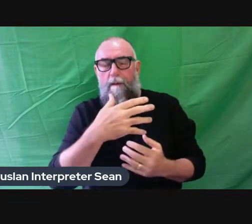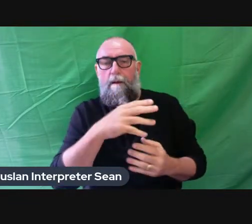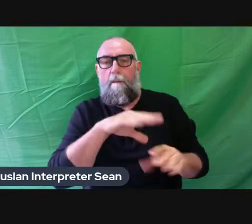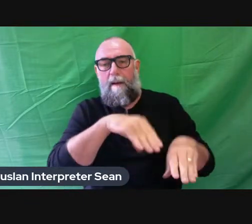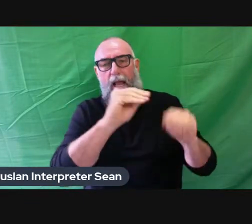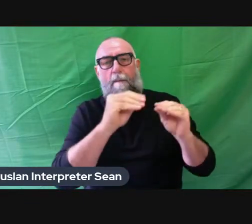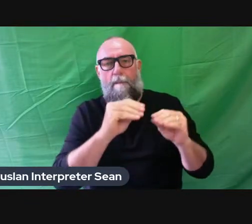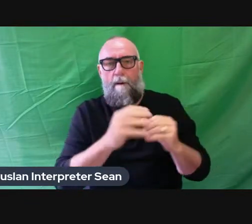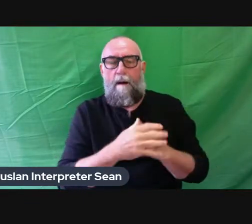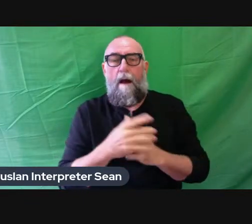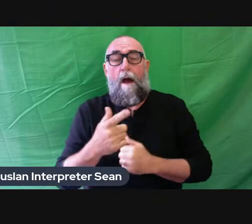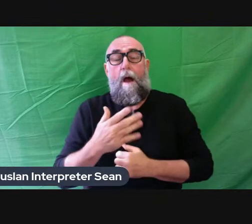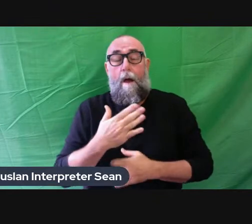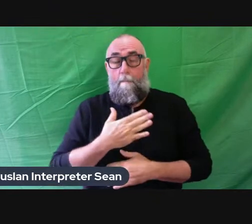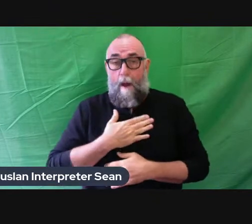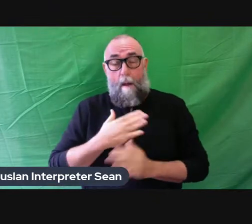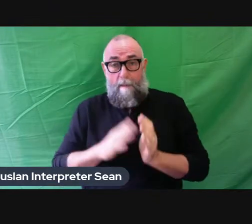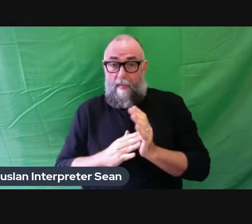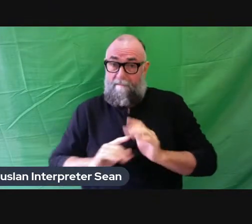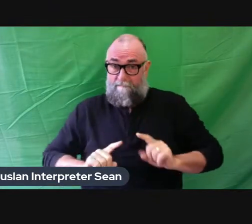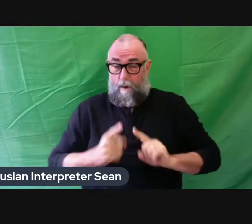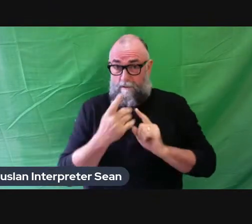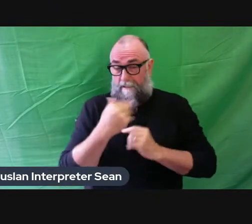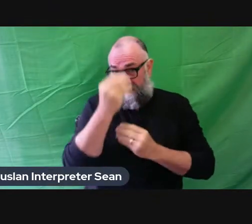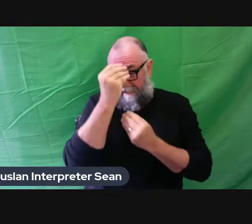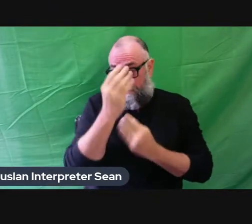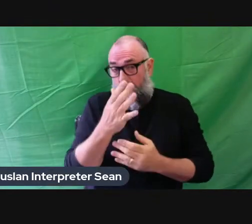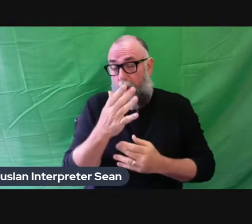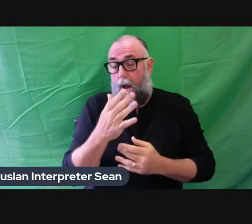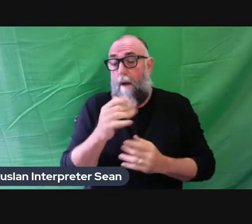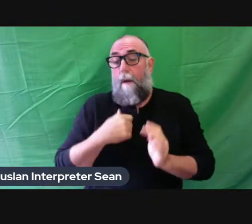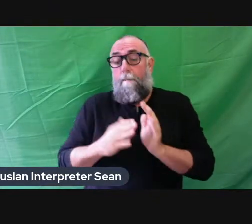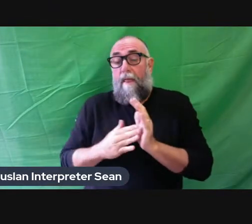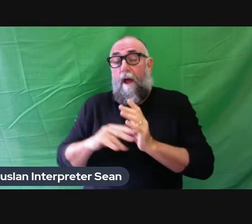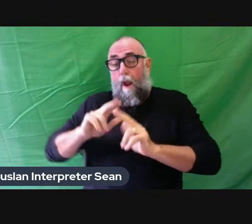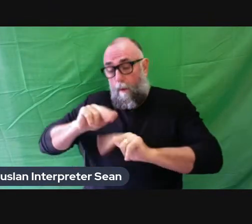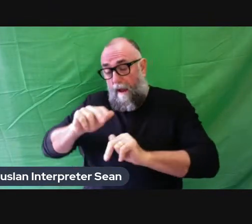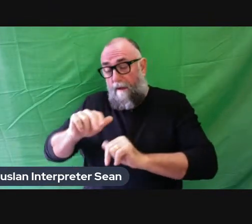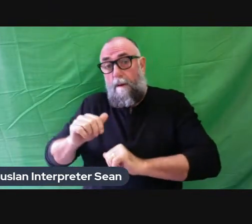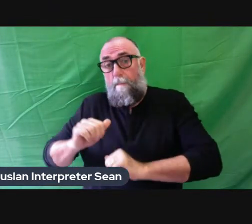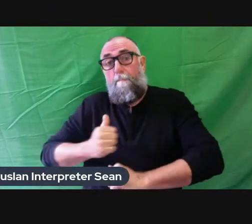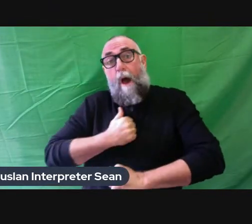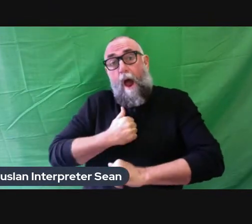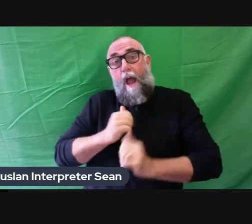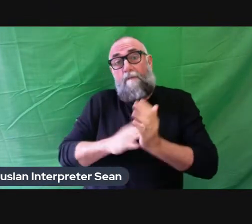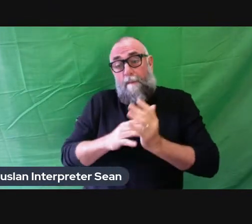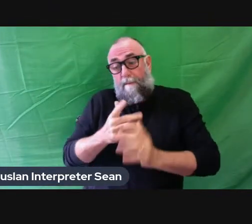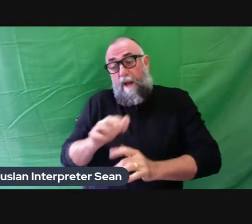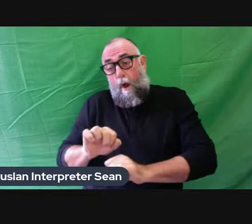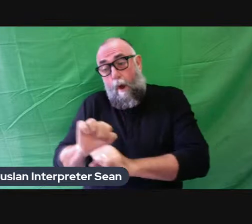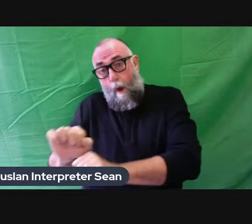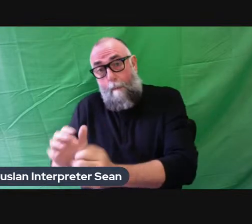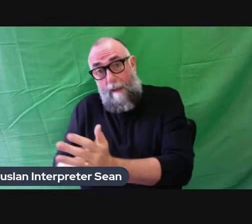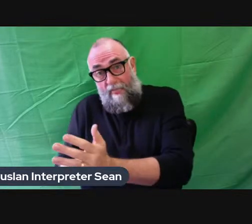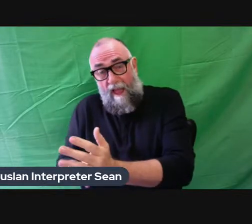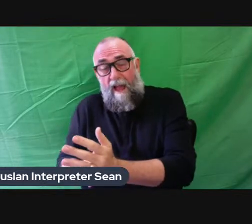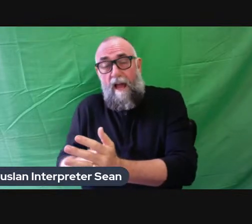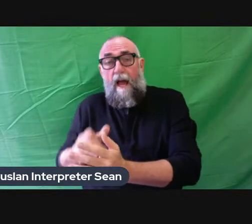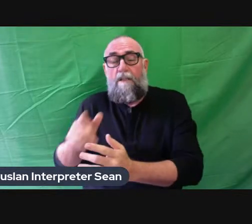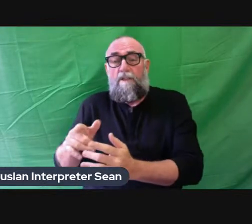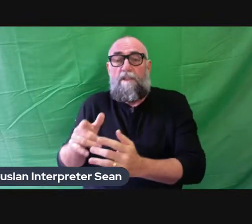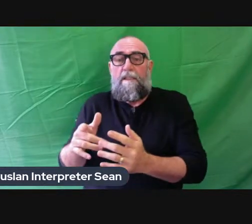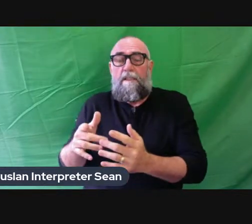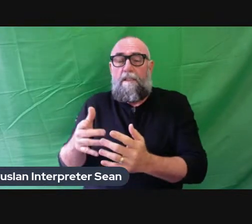her own mother, my grandmother, who had had a stroke. And spent 2 years in Coffs Harbour Base Hospital before she